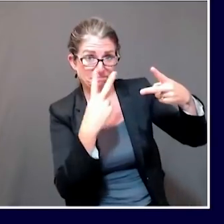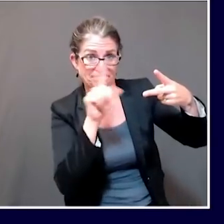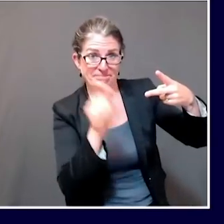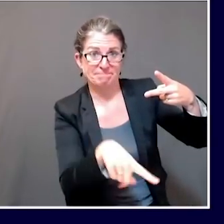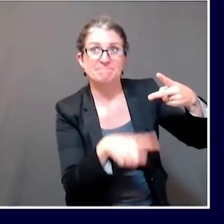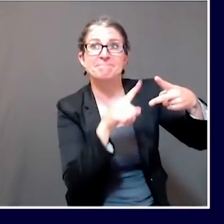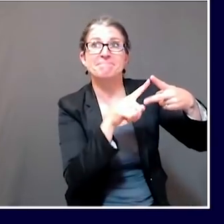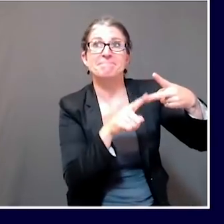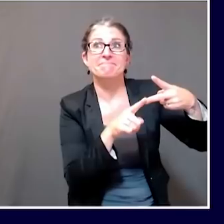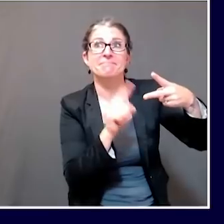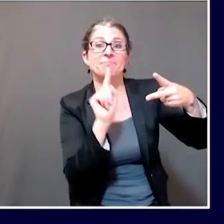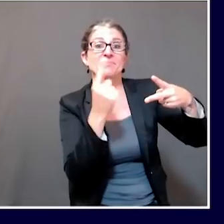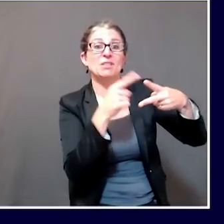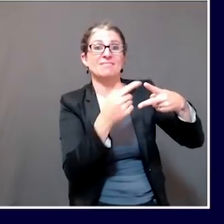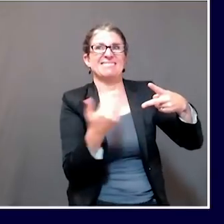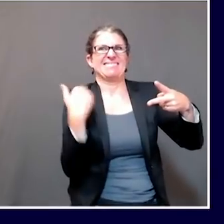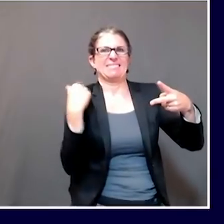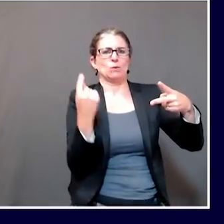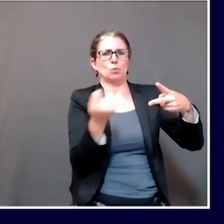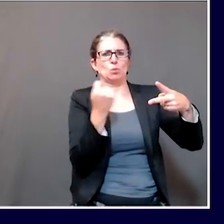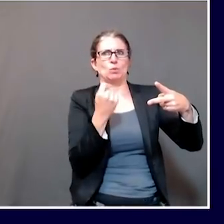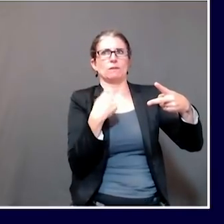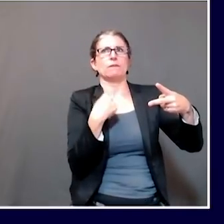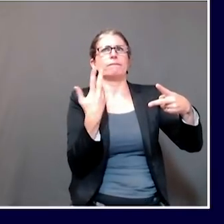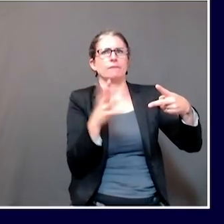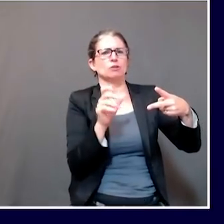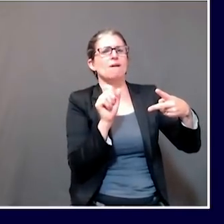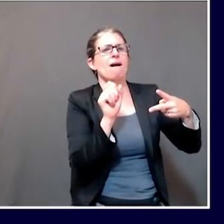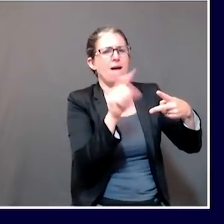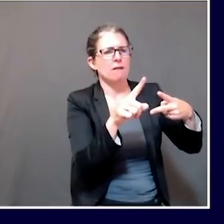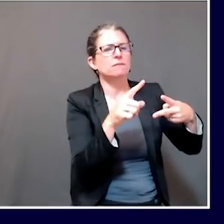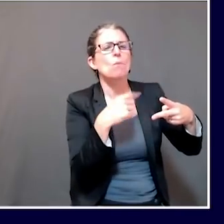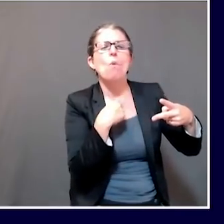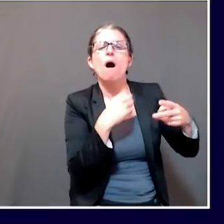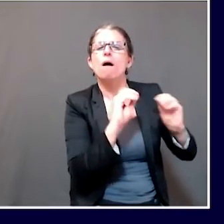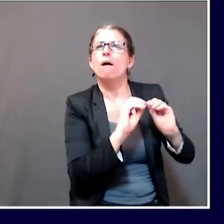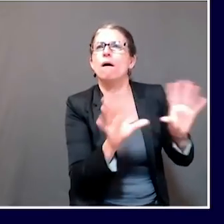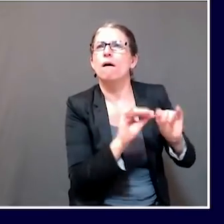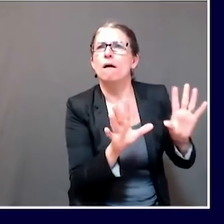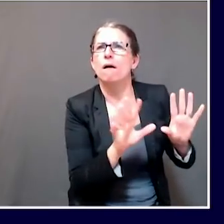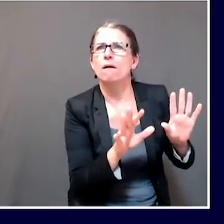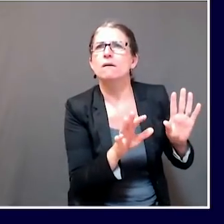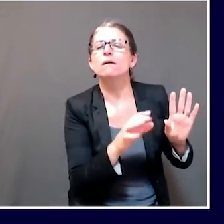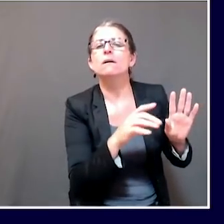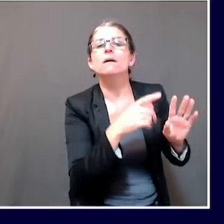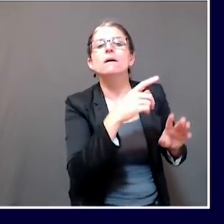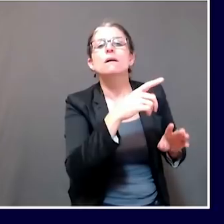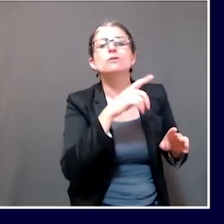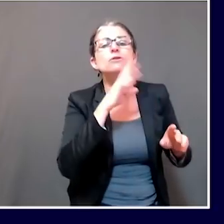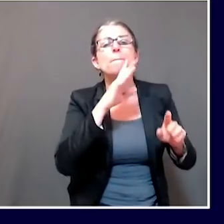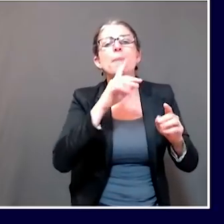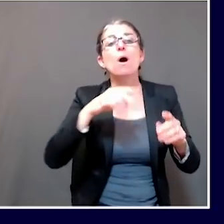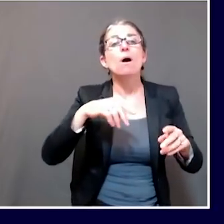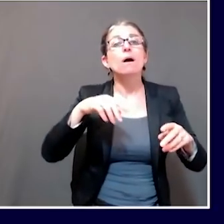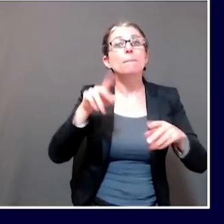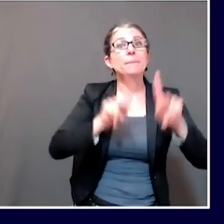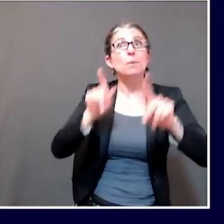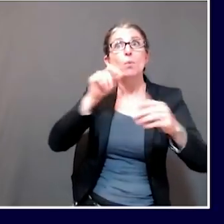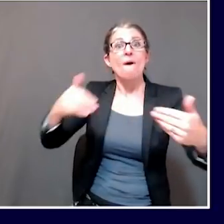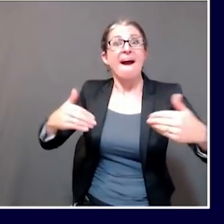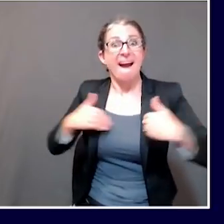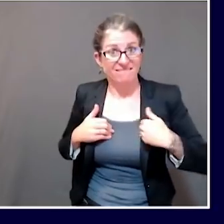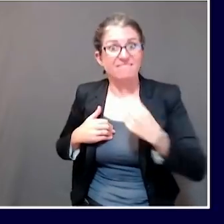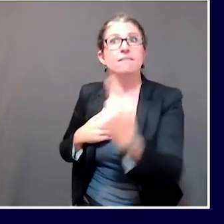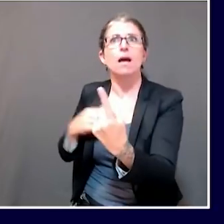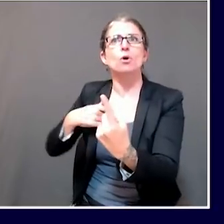conversation Tuesday about contract tracing partnership with MDI Hospital. I think the way we've been understanding